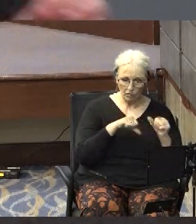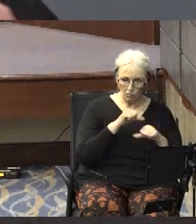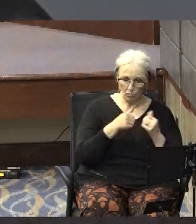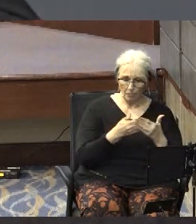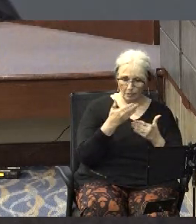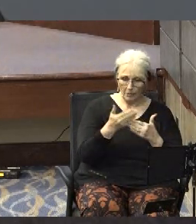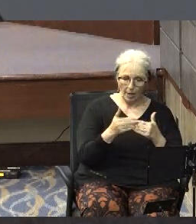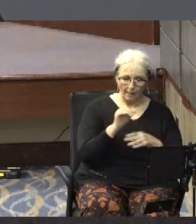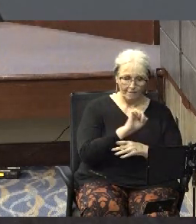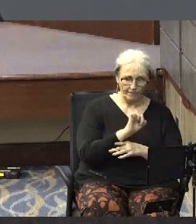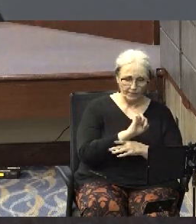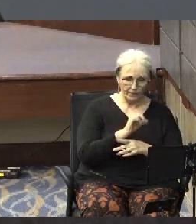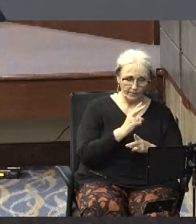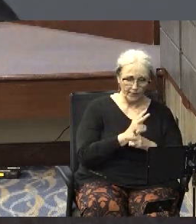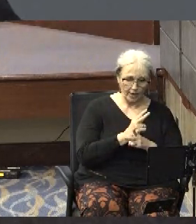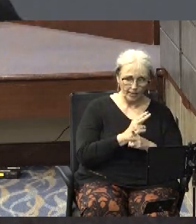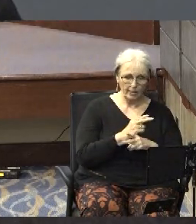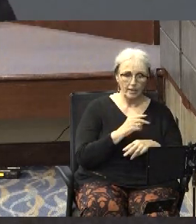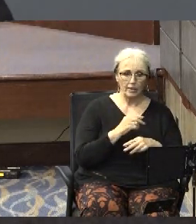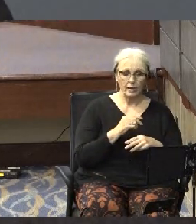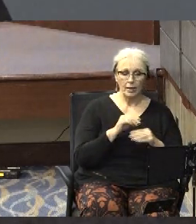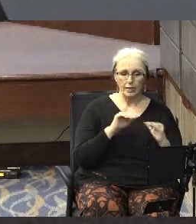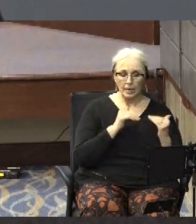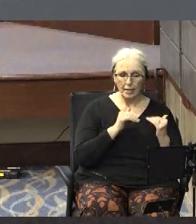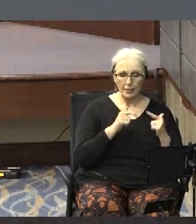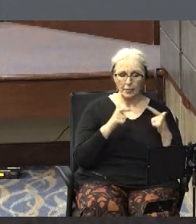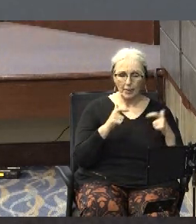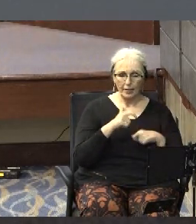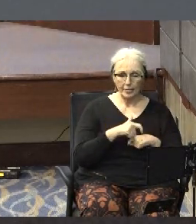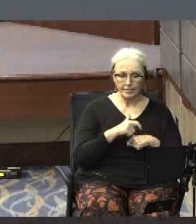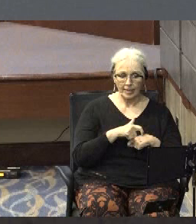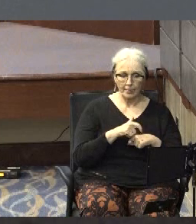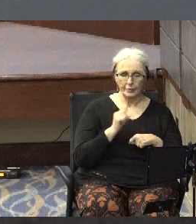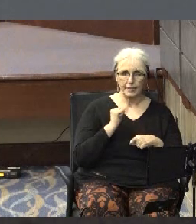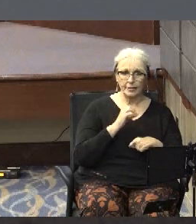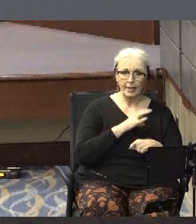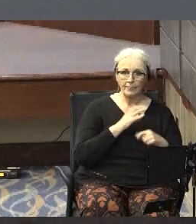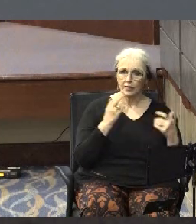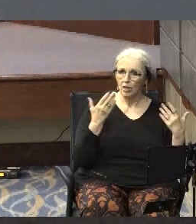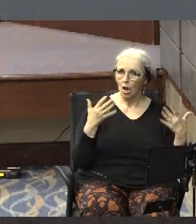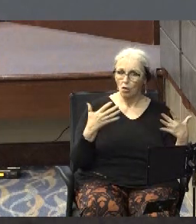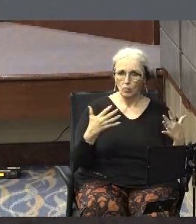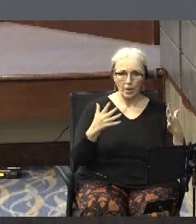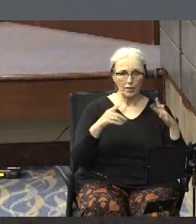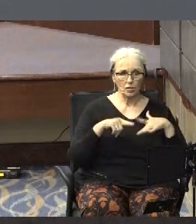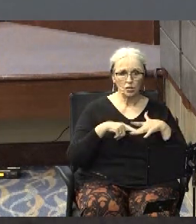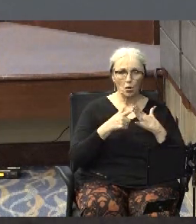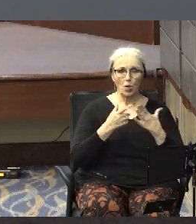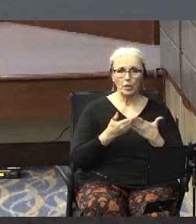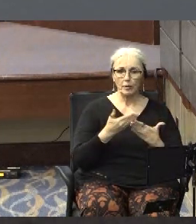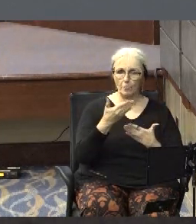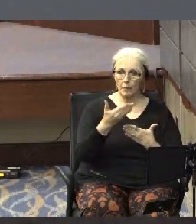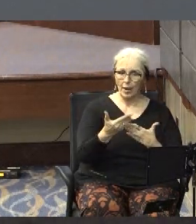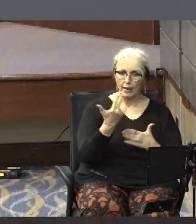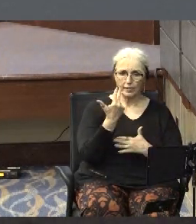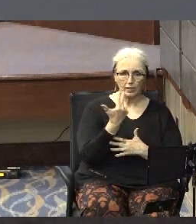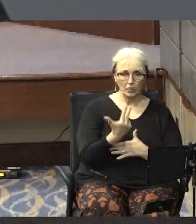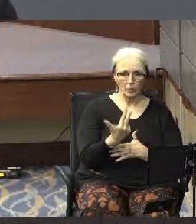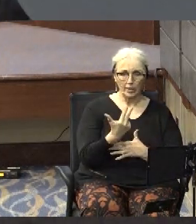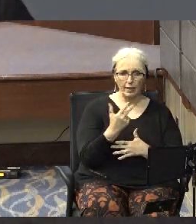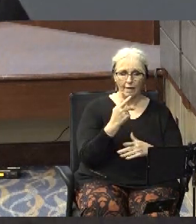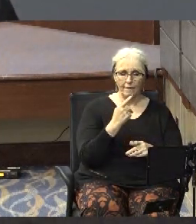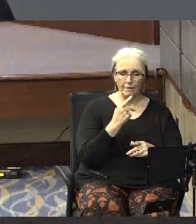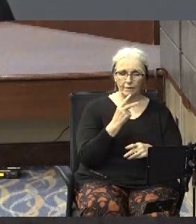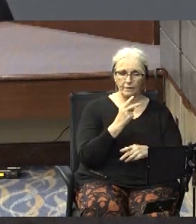and the limited amount of time that Ford allows you to order these vans, staff has already moved forward on the purchase of these three